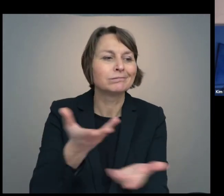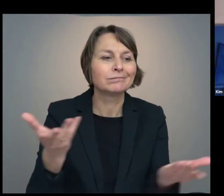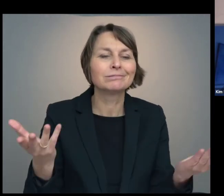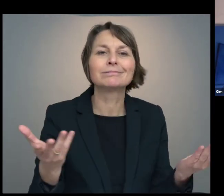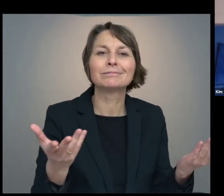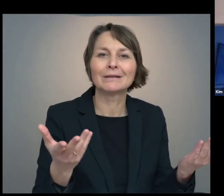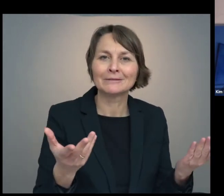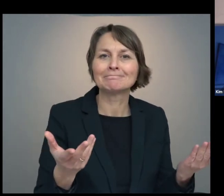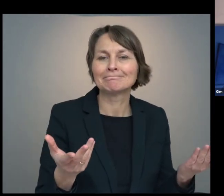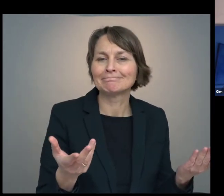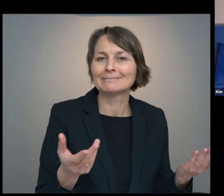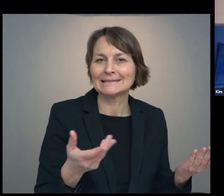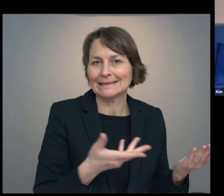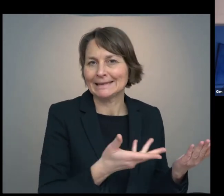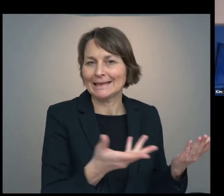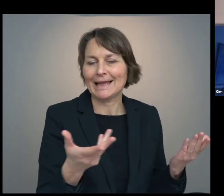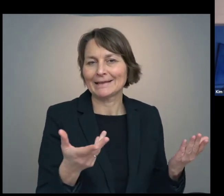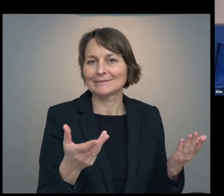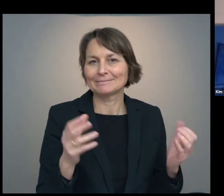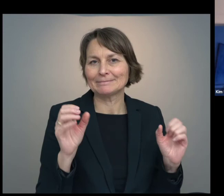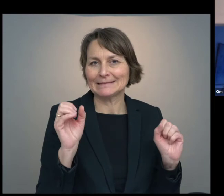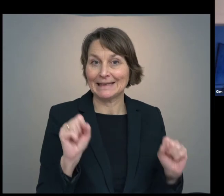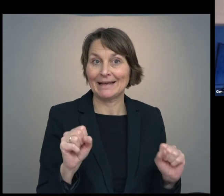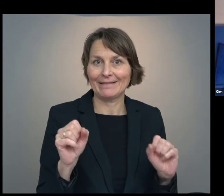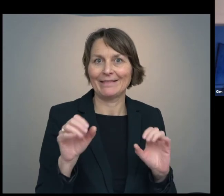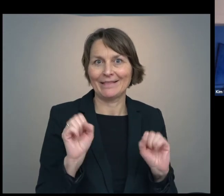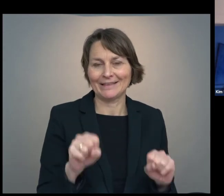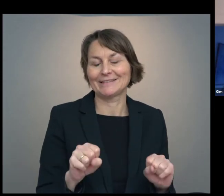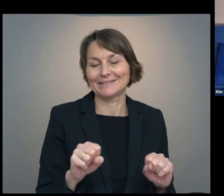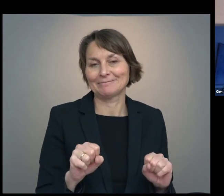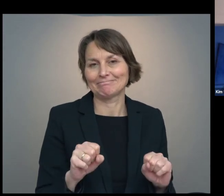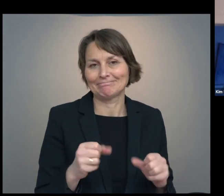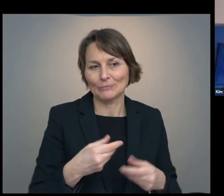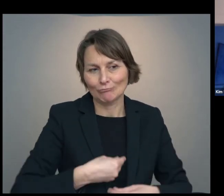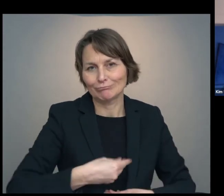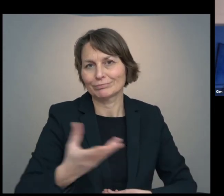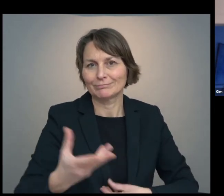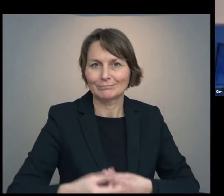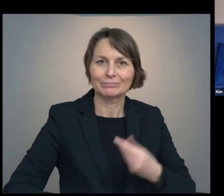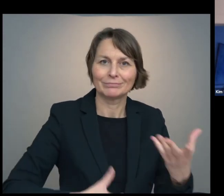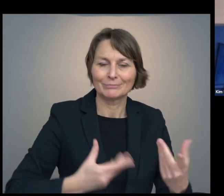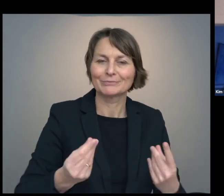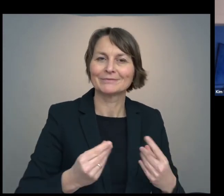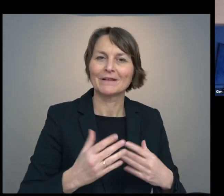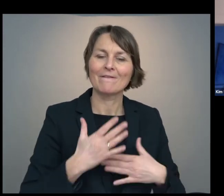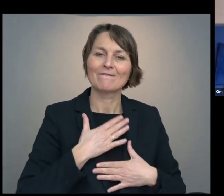cloud, vendor, and your marketing suite on this